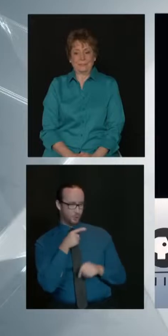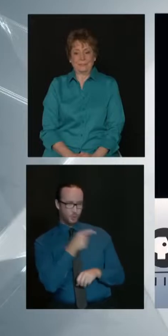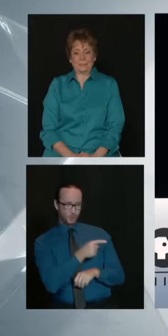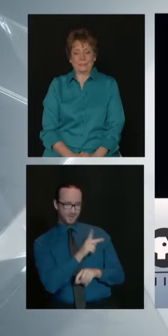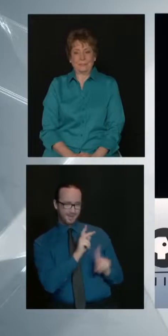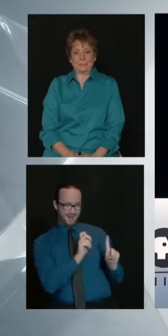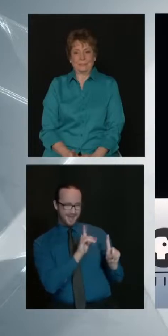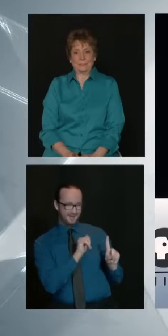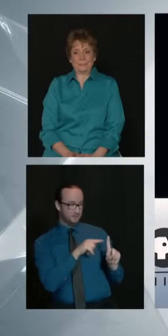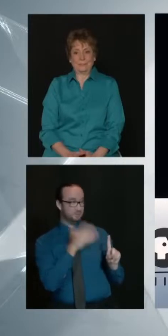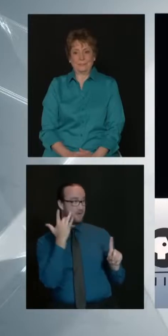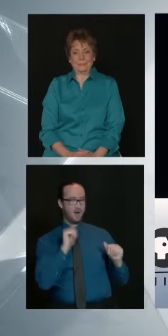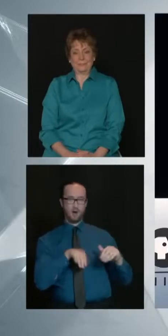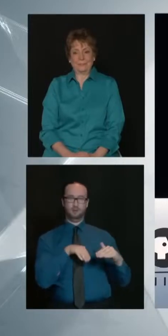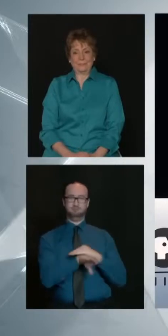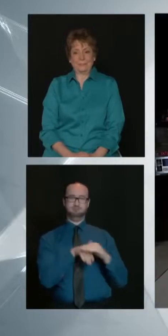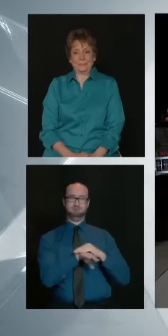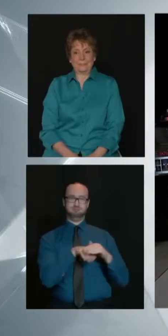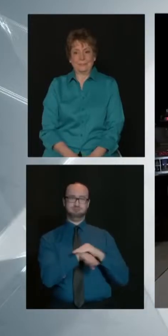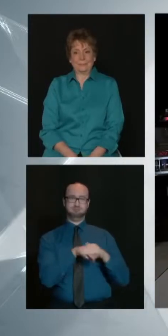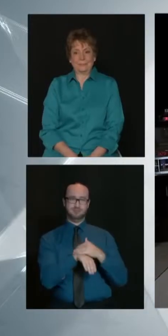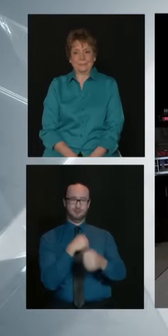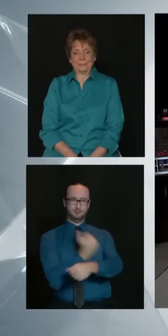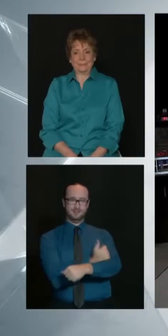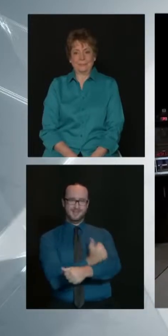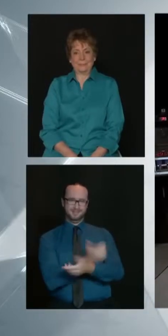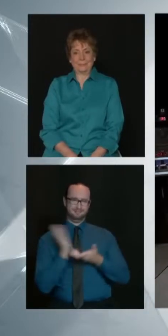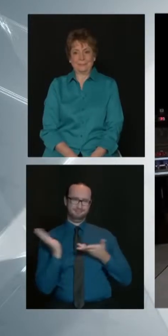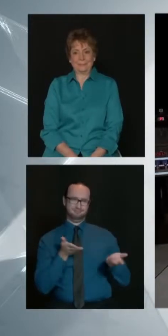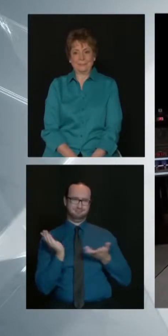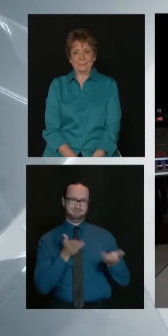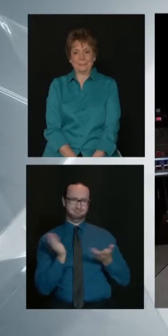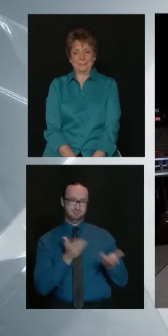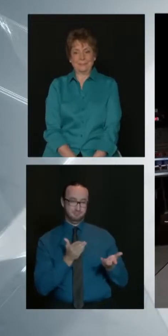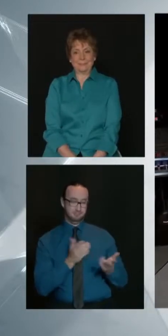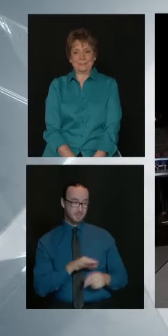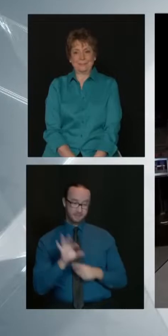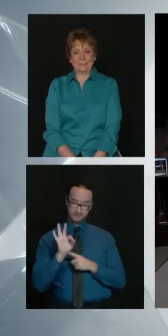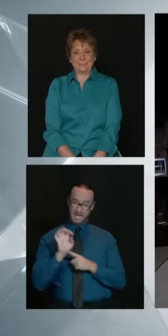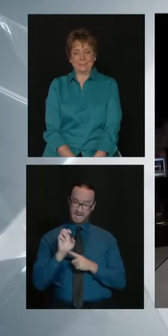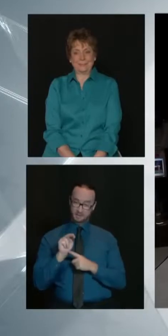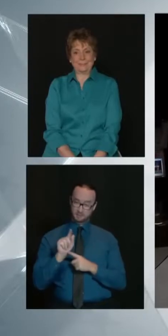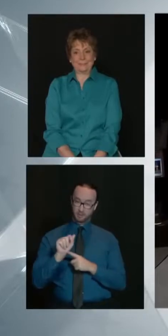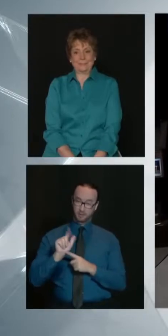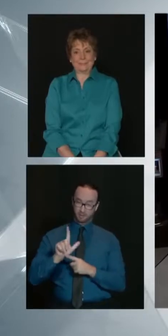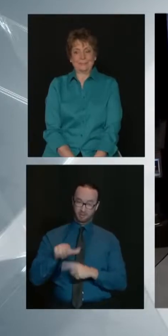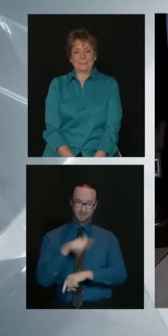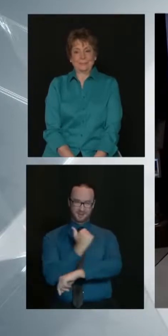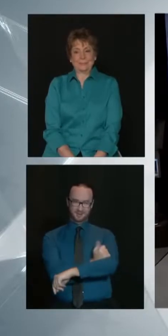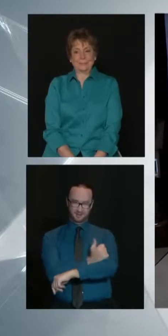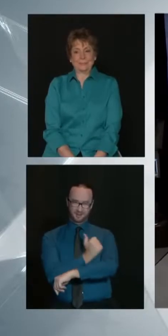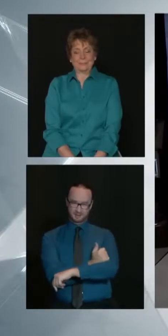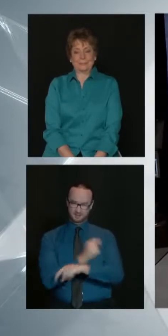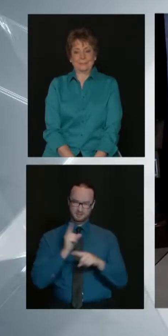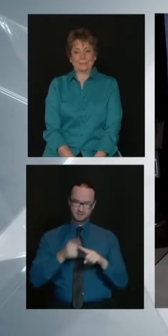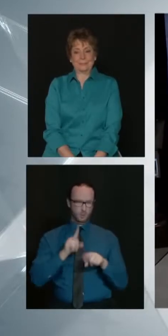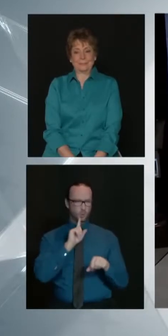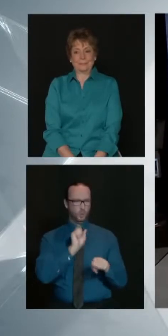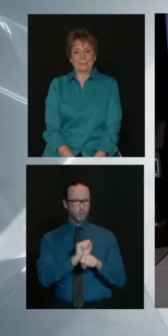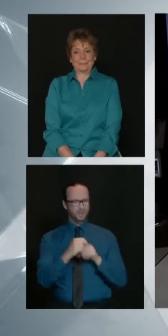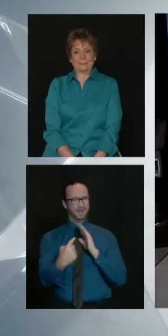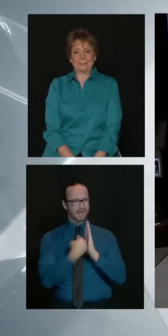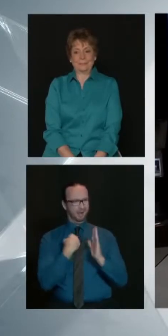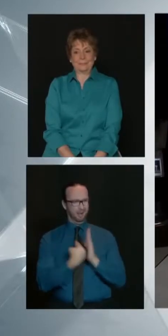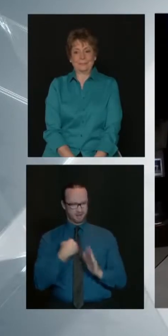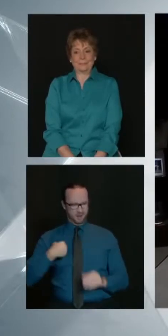And again, the fentanyl is killing our children. He's not doing a gosh darn thing to stop it. Respond, yeah, please. The fentanyl is out of control